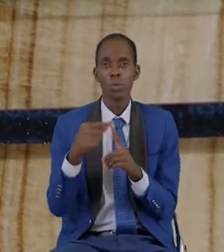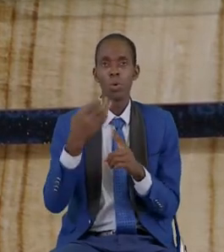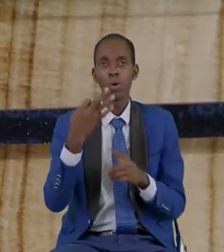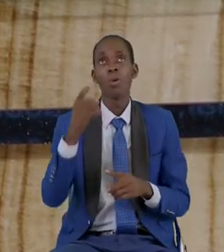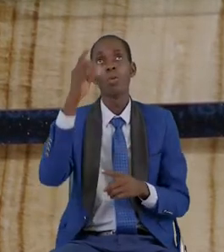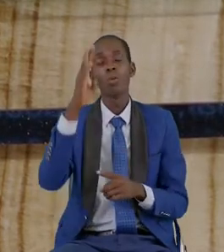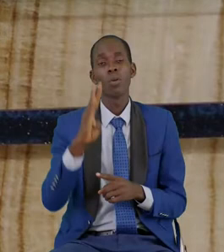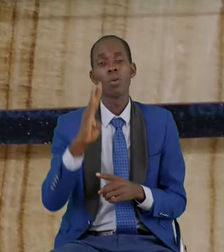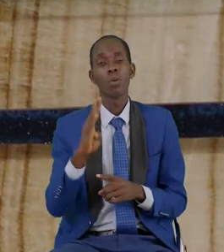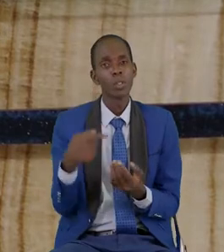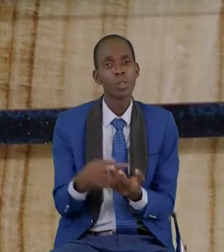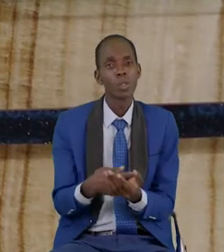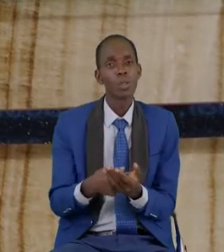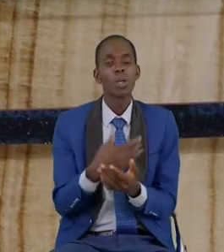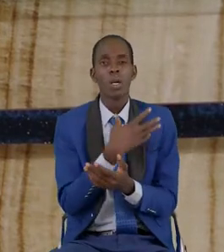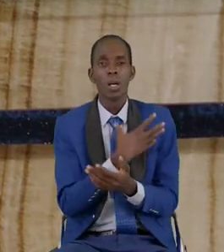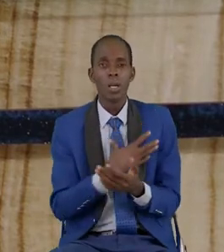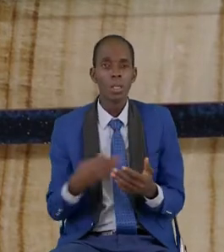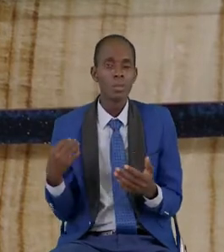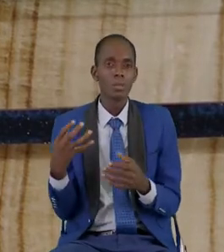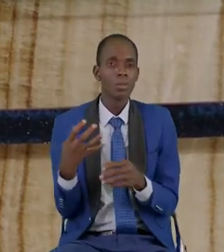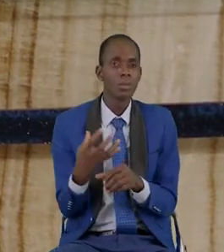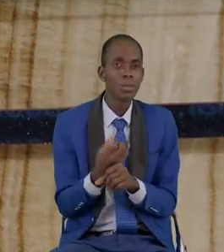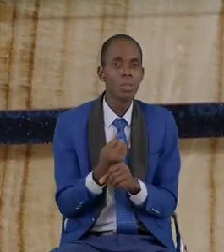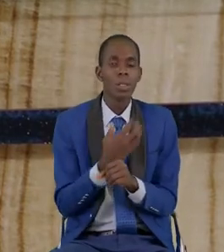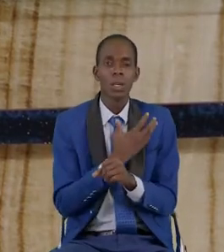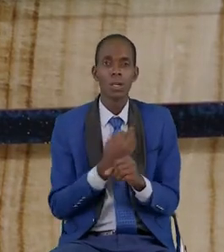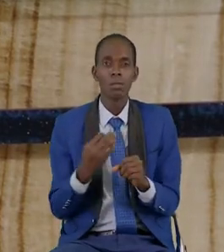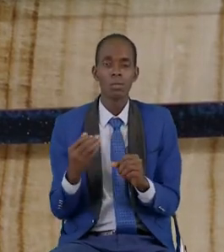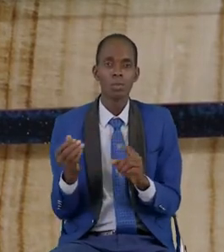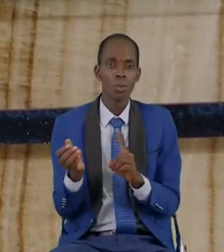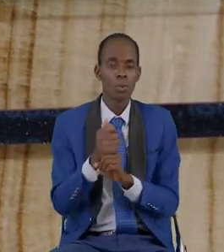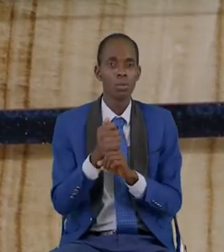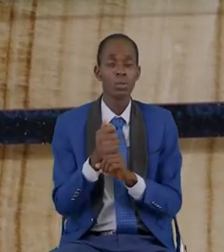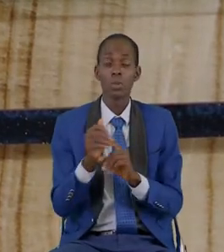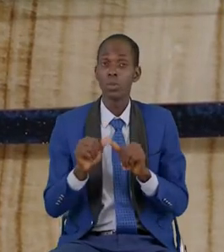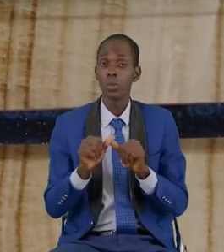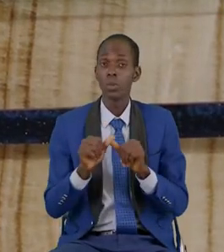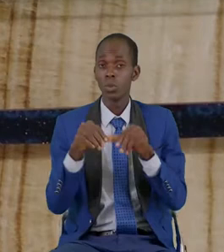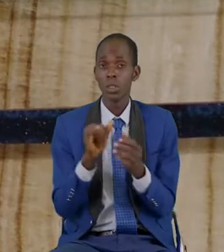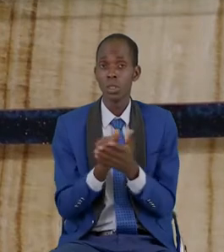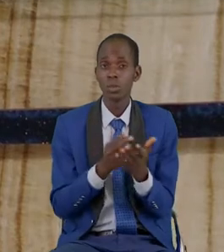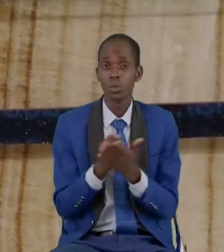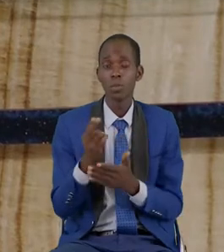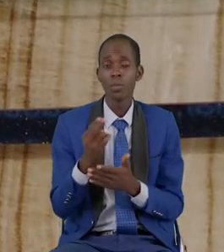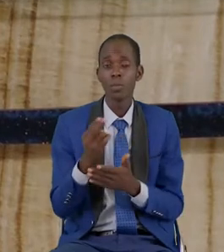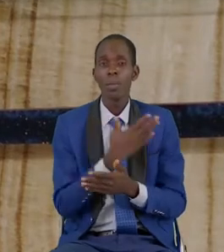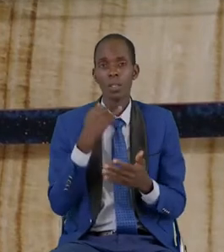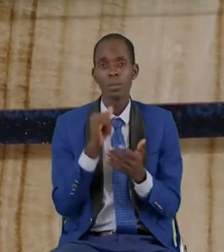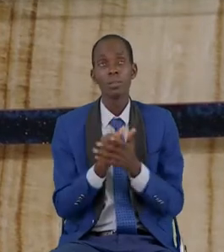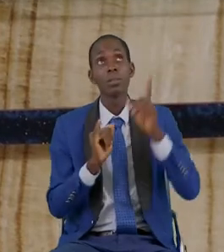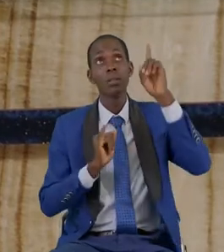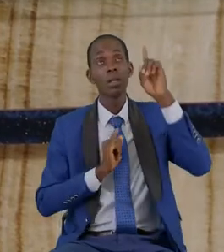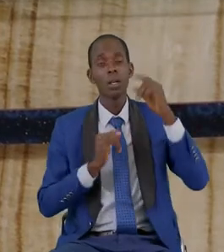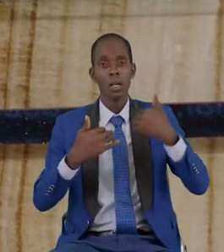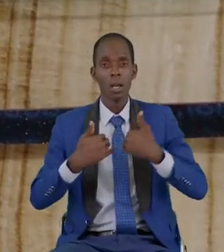gospel, and he retains and he holds on to that truth. And the Lord said, for behold, I have made